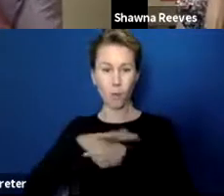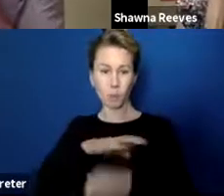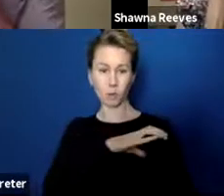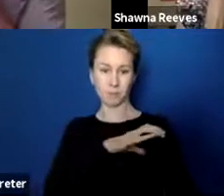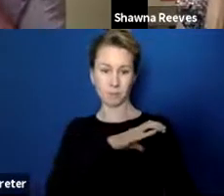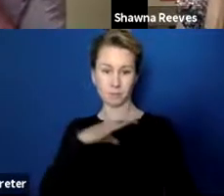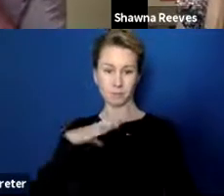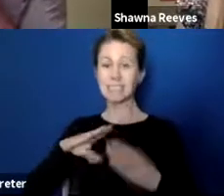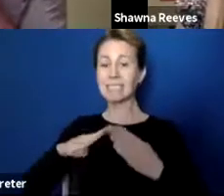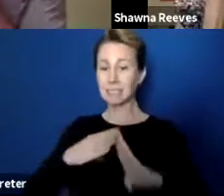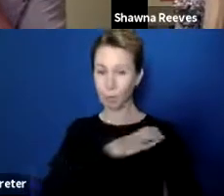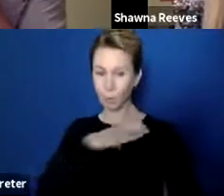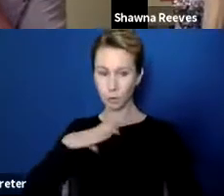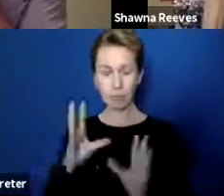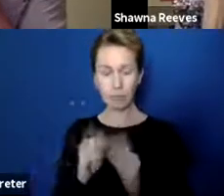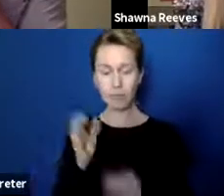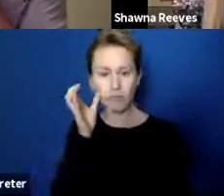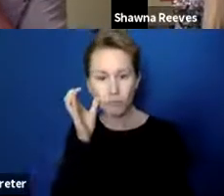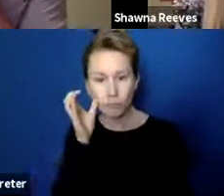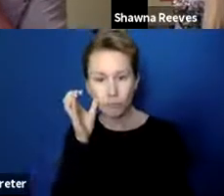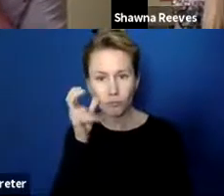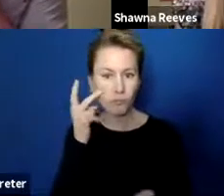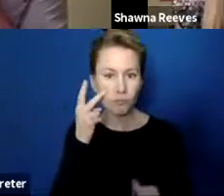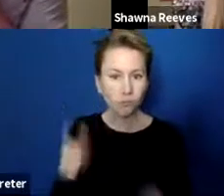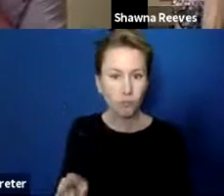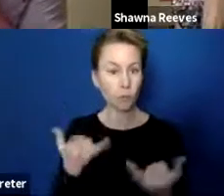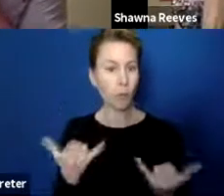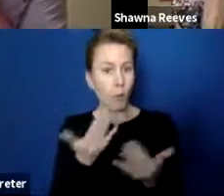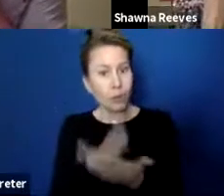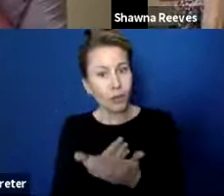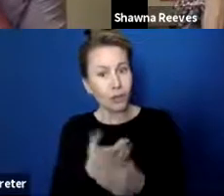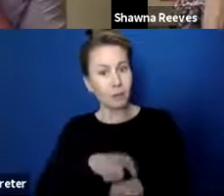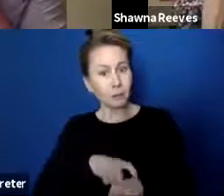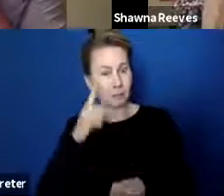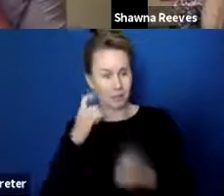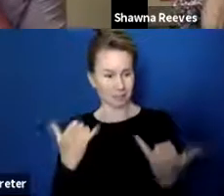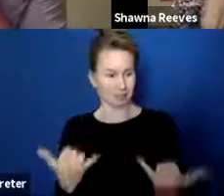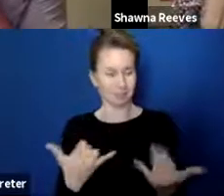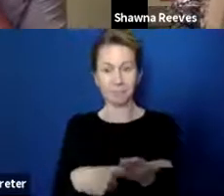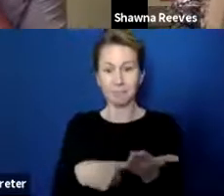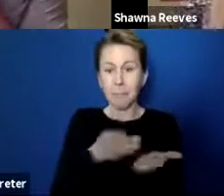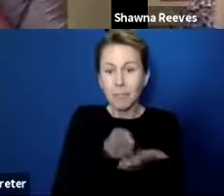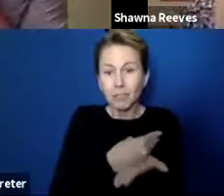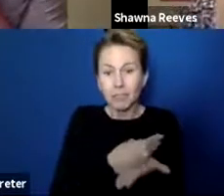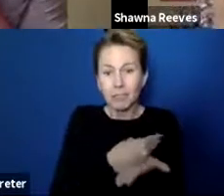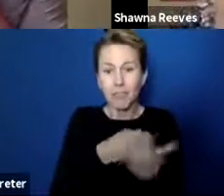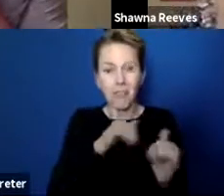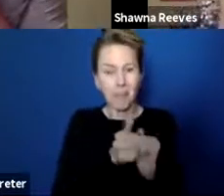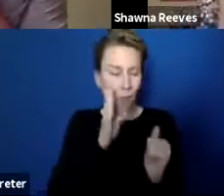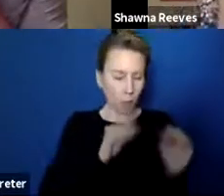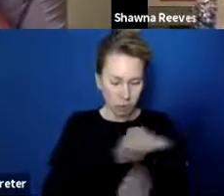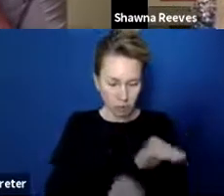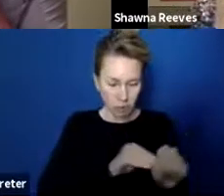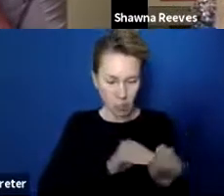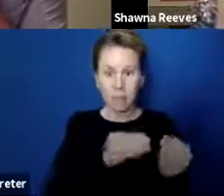their district, if you will, and advance policy to advocate and to improve the lives of seniors. I also just think if you'll